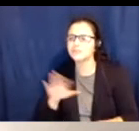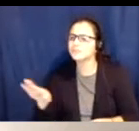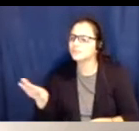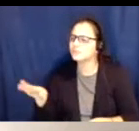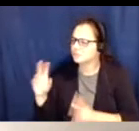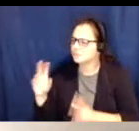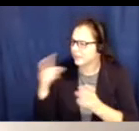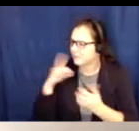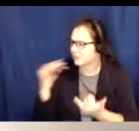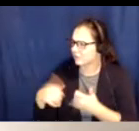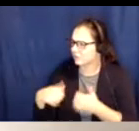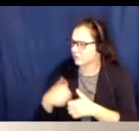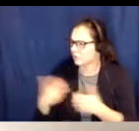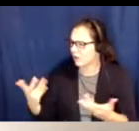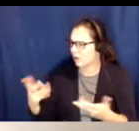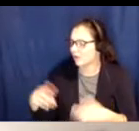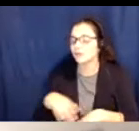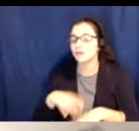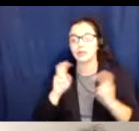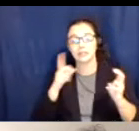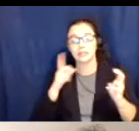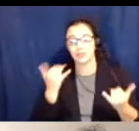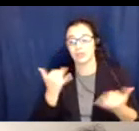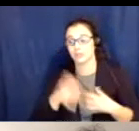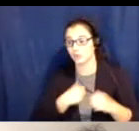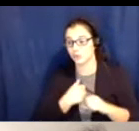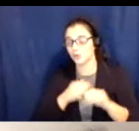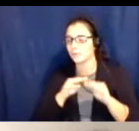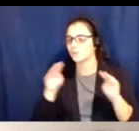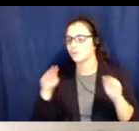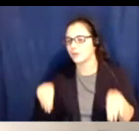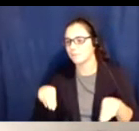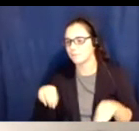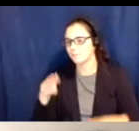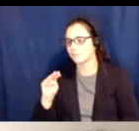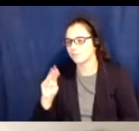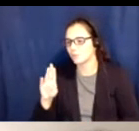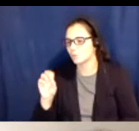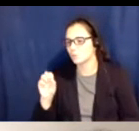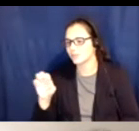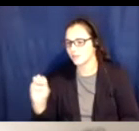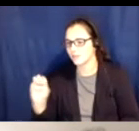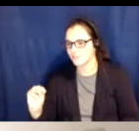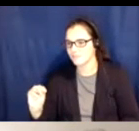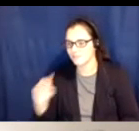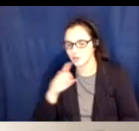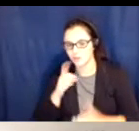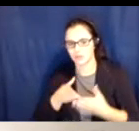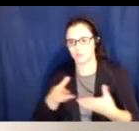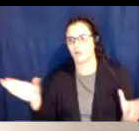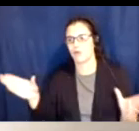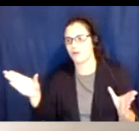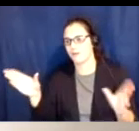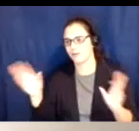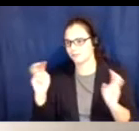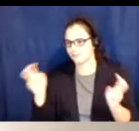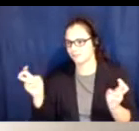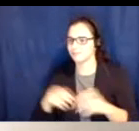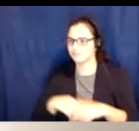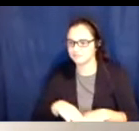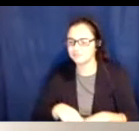year's show? This year's show is museums. Ah. So that's a very broad subject. Mhm.